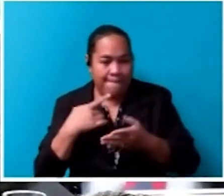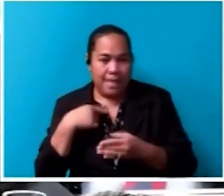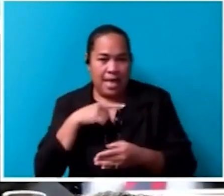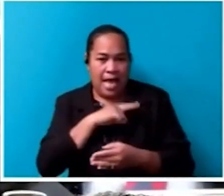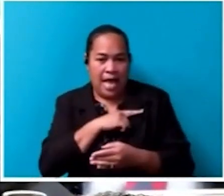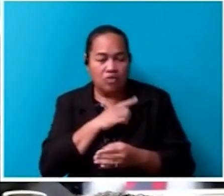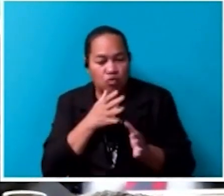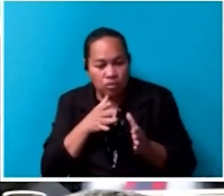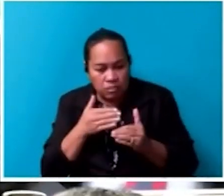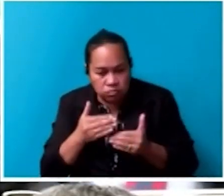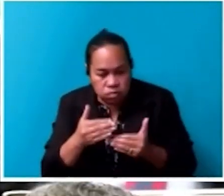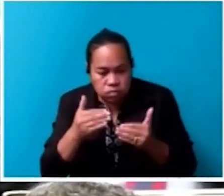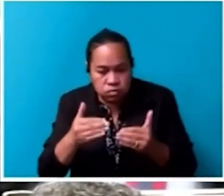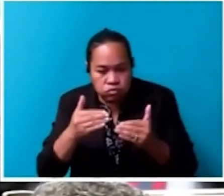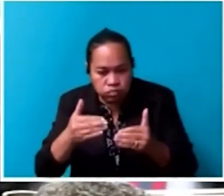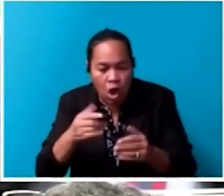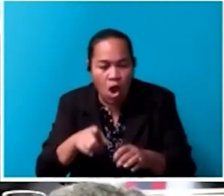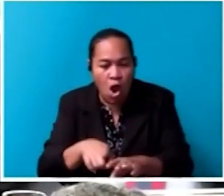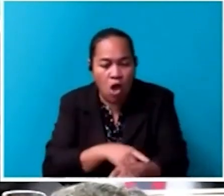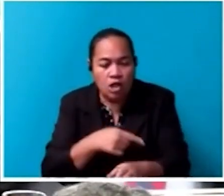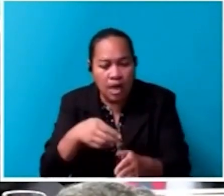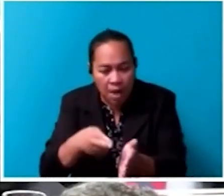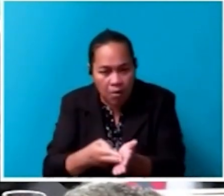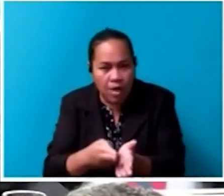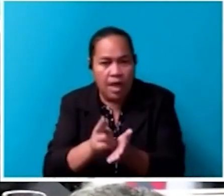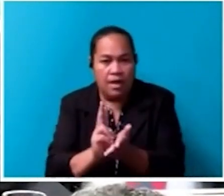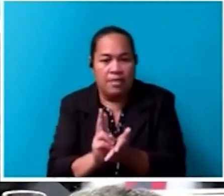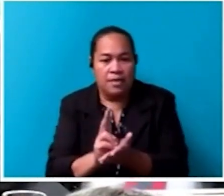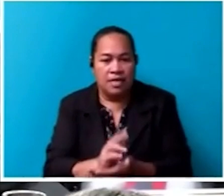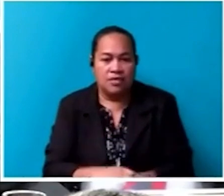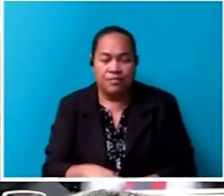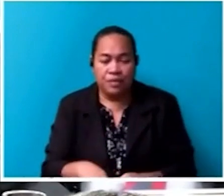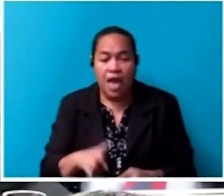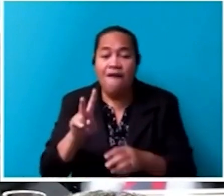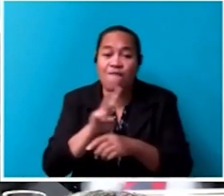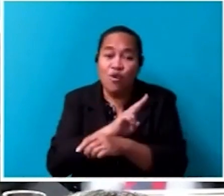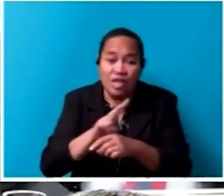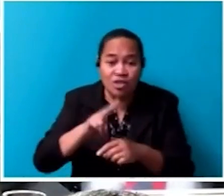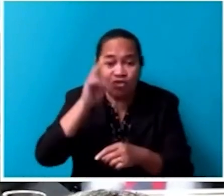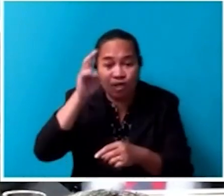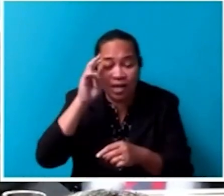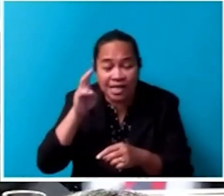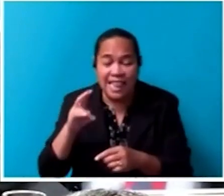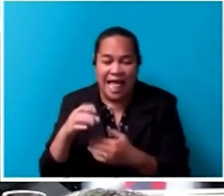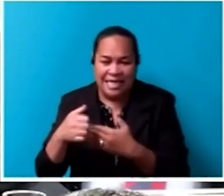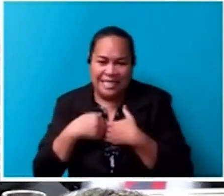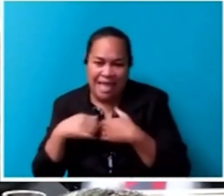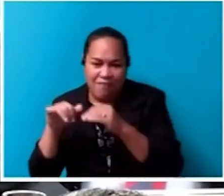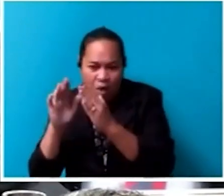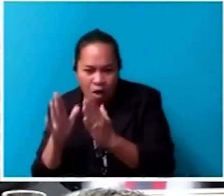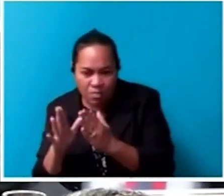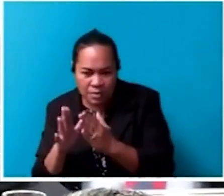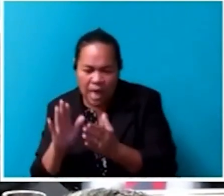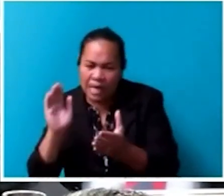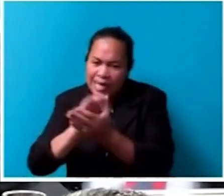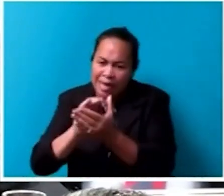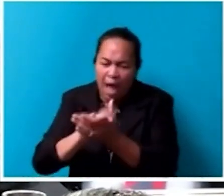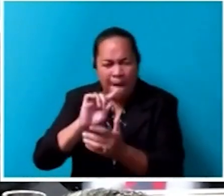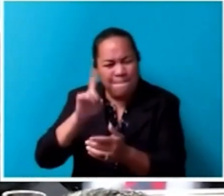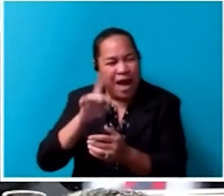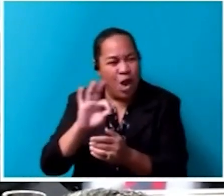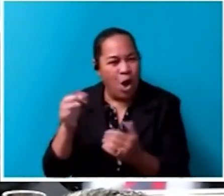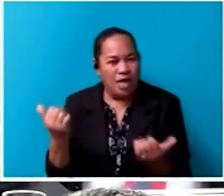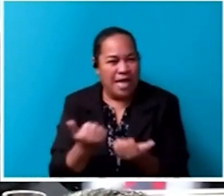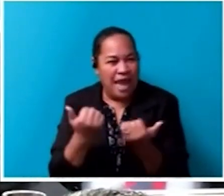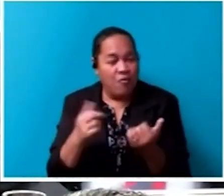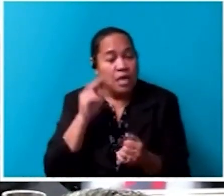towards long-term rehabilitation. Vocational training, the temporary safe homes are commendable, but they are not enough. We